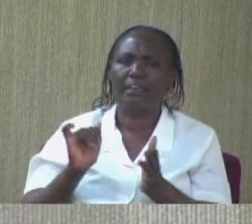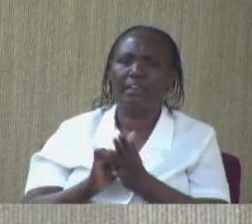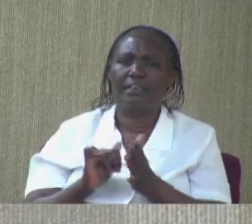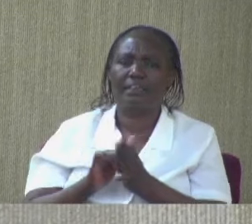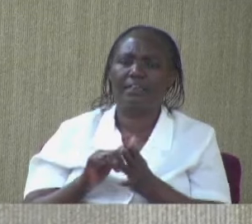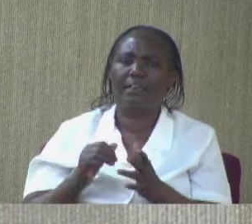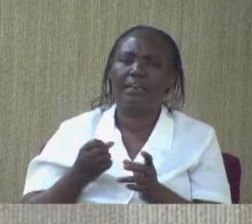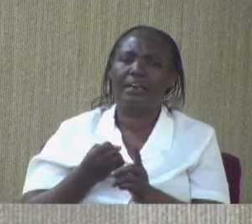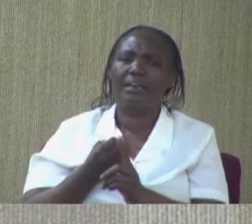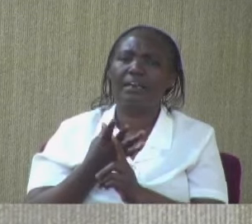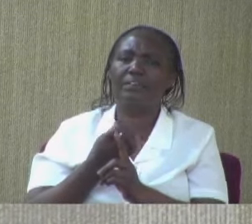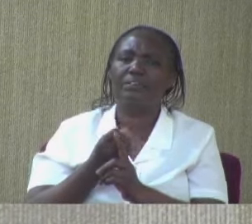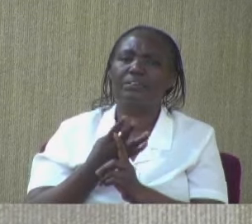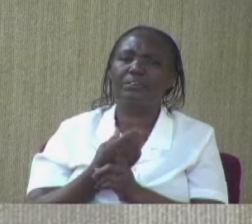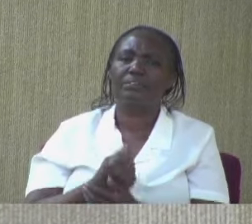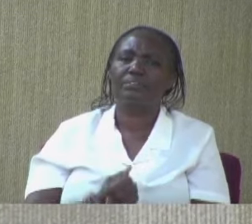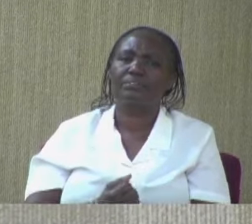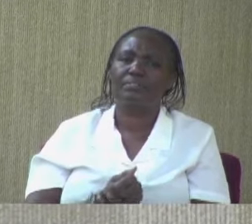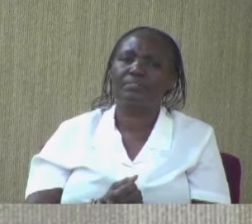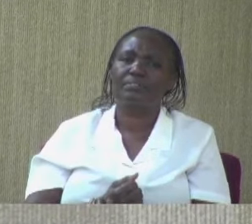counsels.